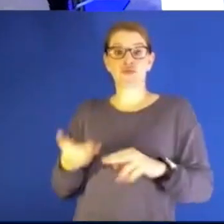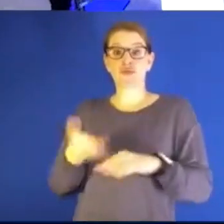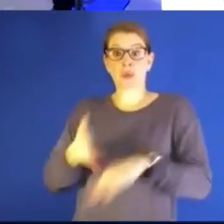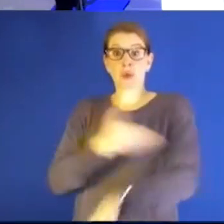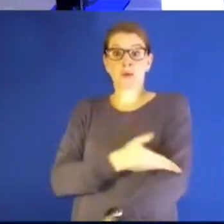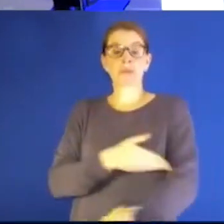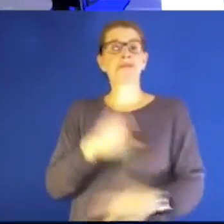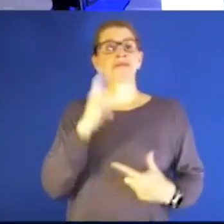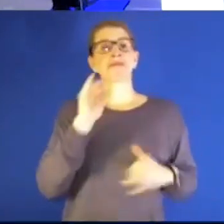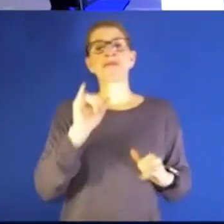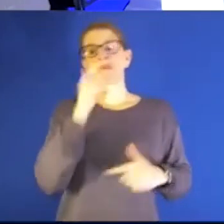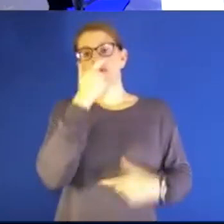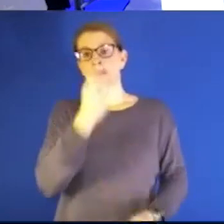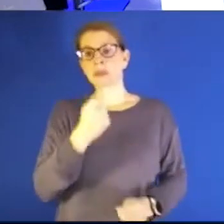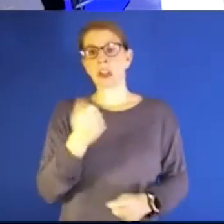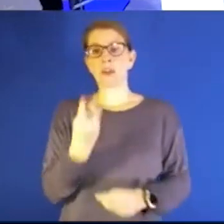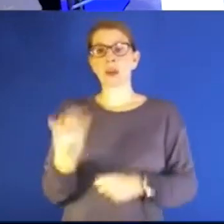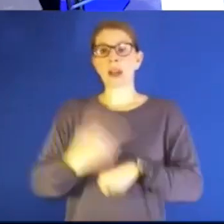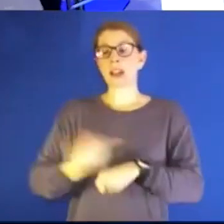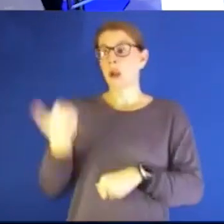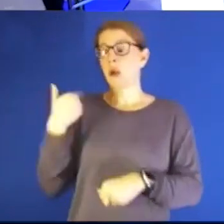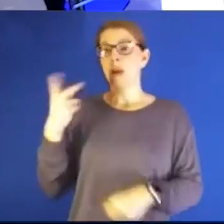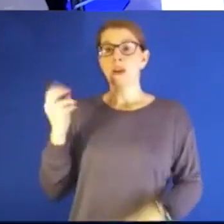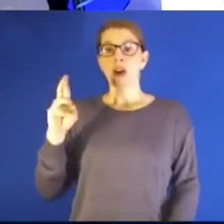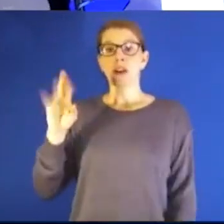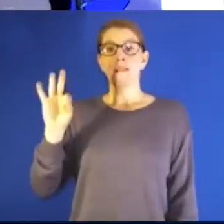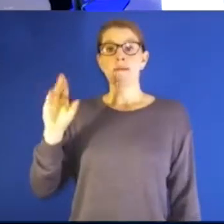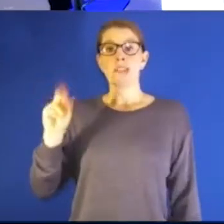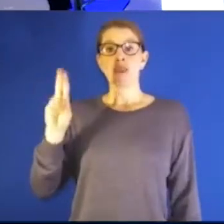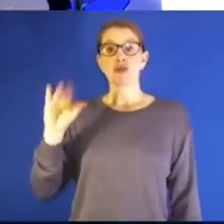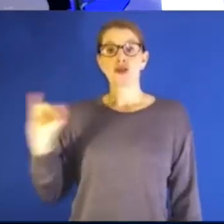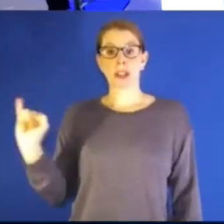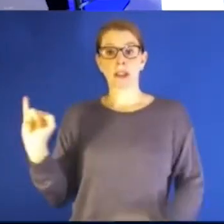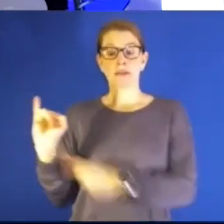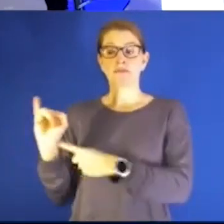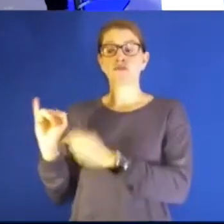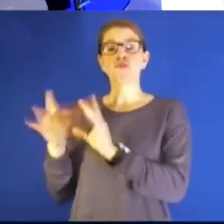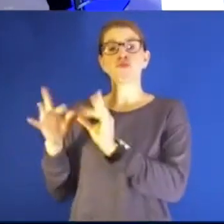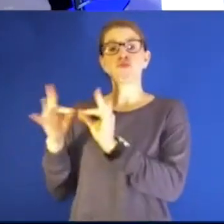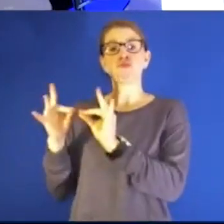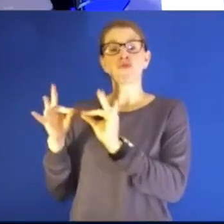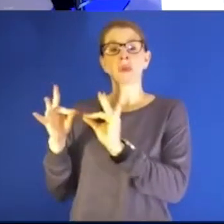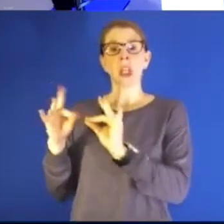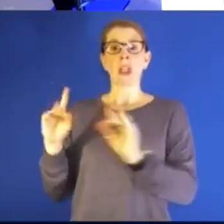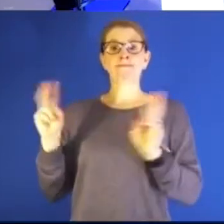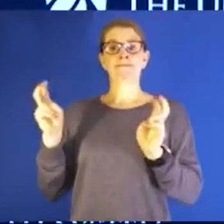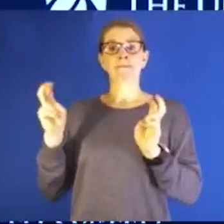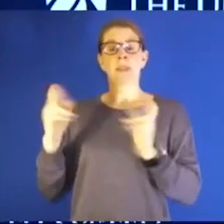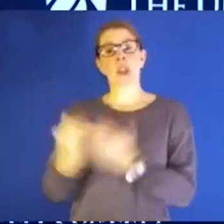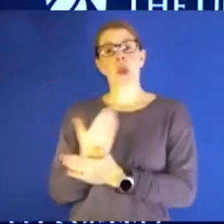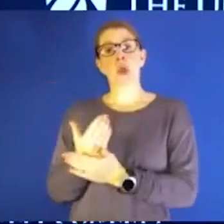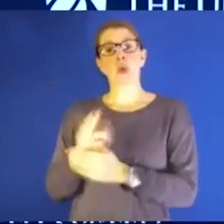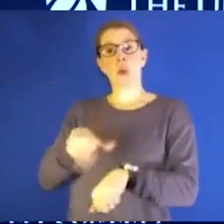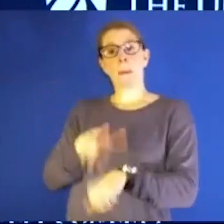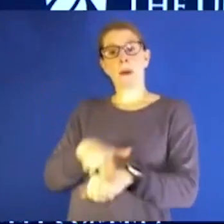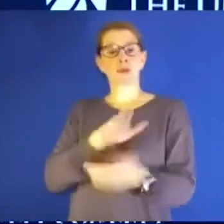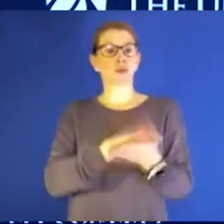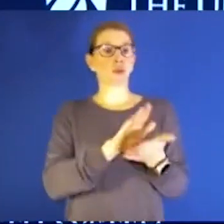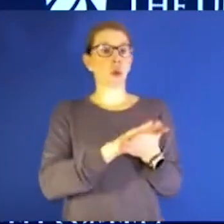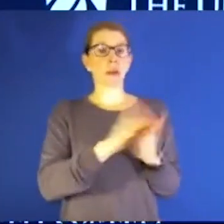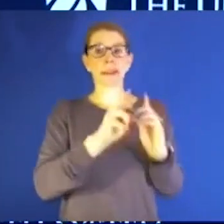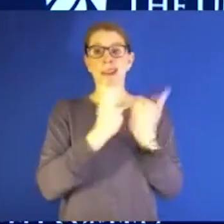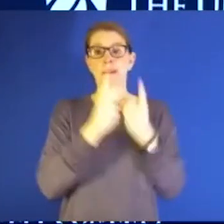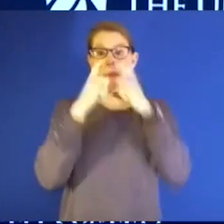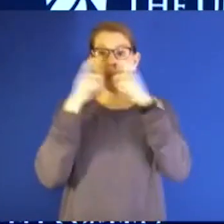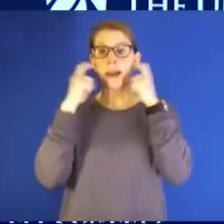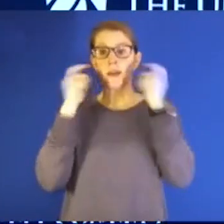few days ago, Fauci starts talking about returning to what's a new normal, and we see school district masks probably going to come